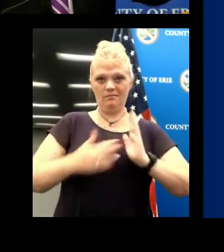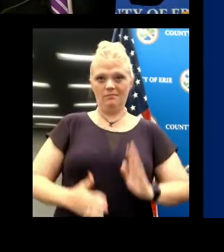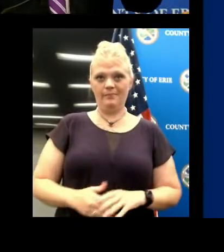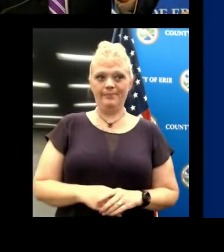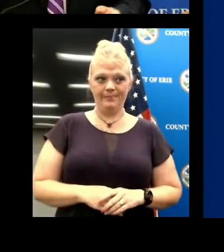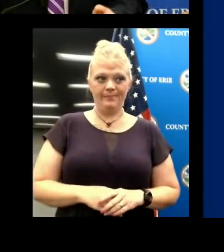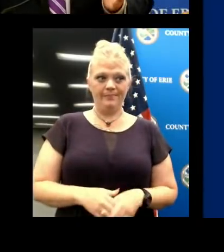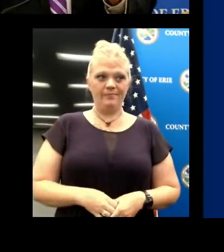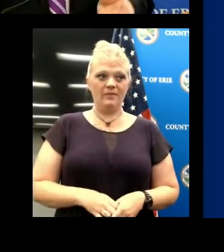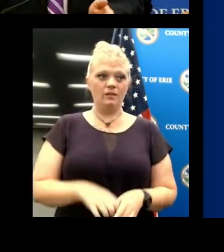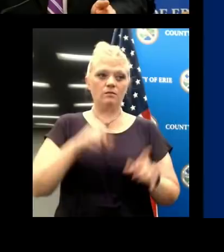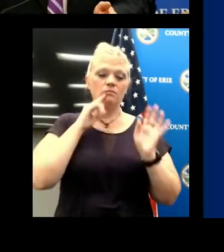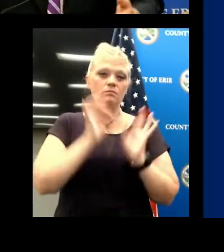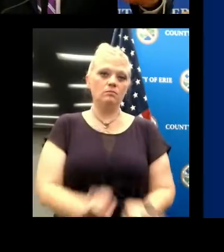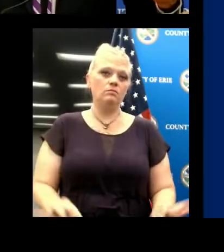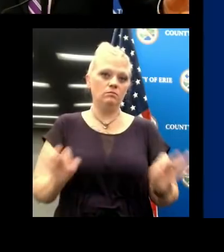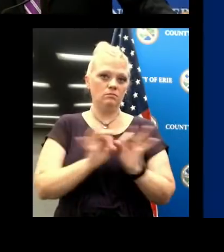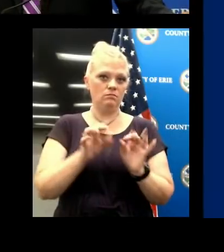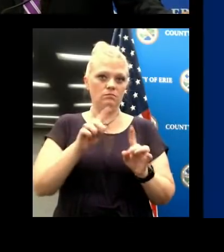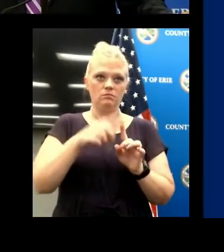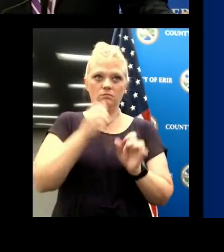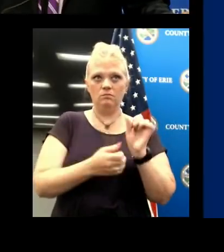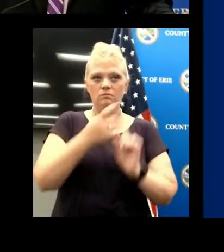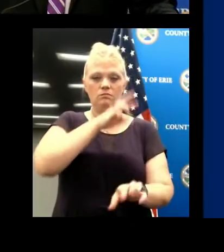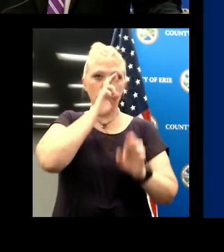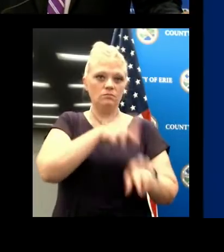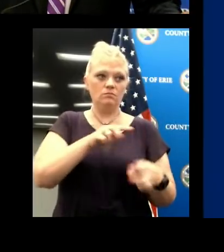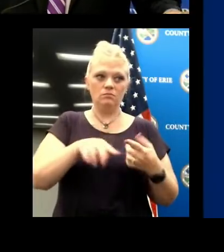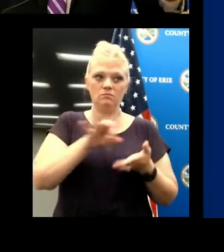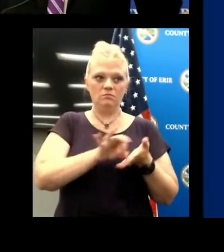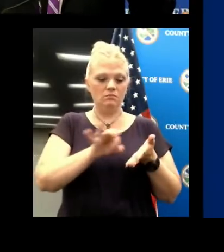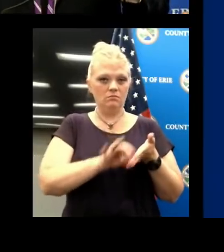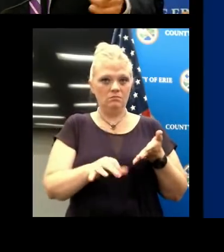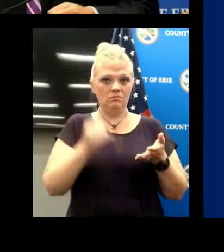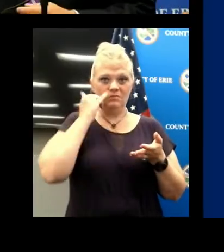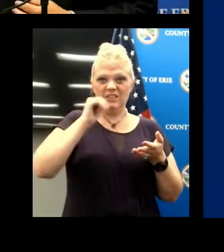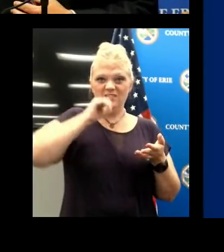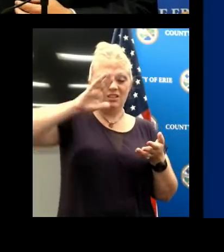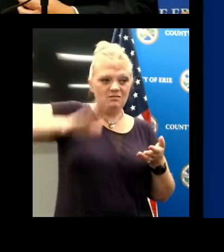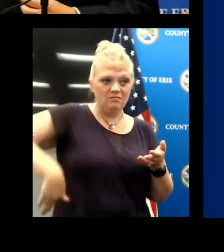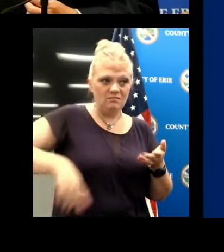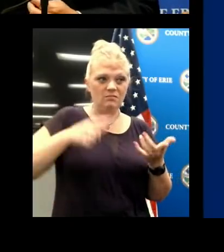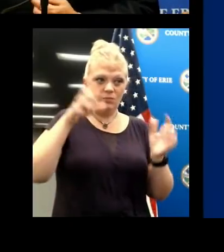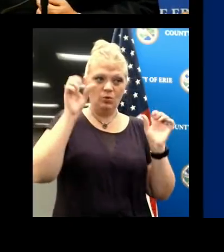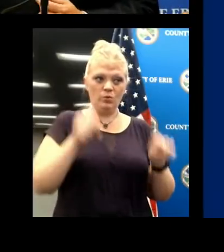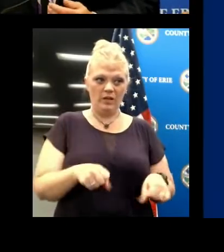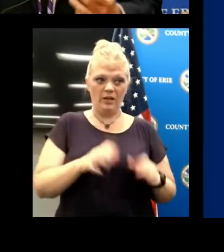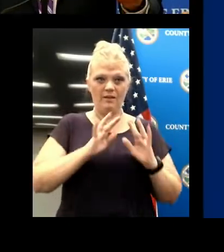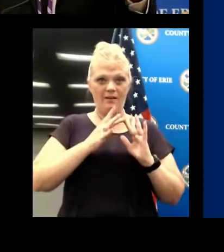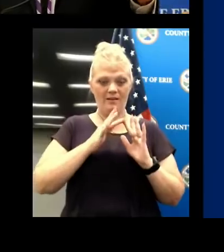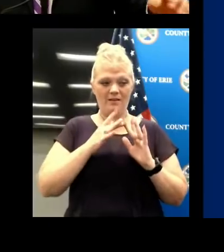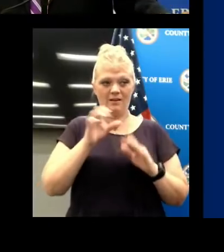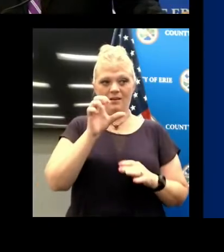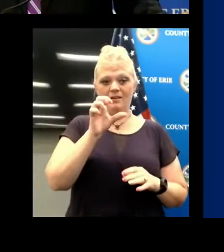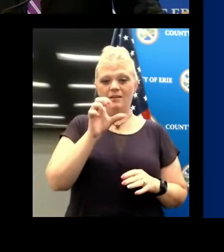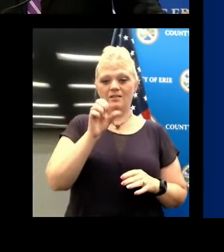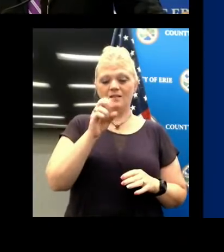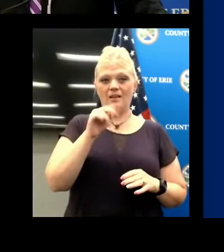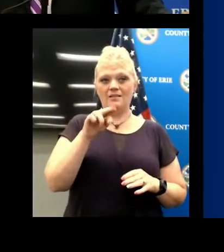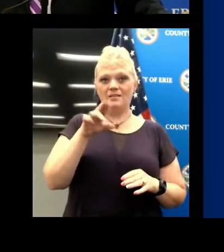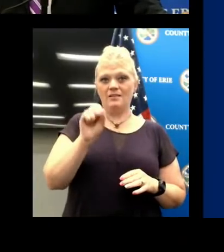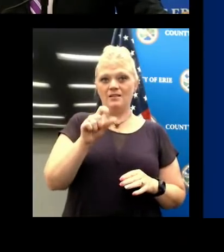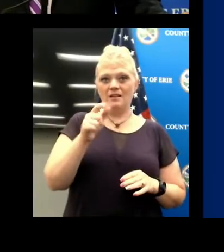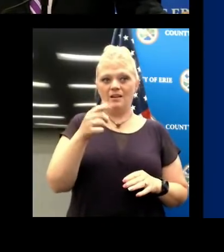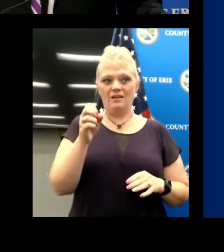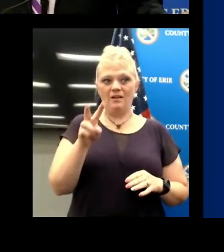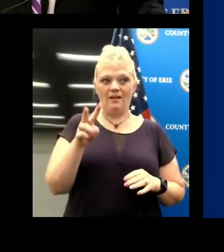So it's essential to everyone to respond to the census. If you have not done so, you can do so online at census.gov.